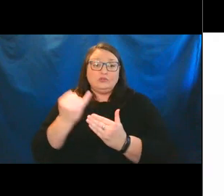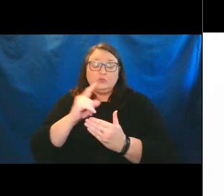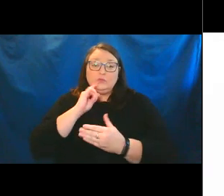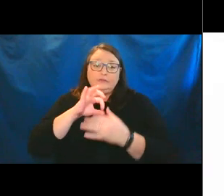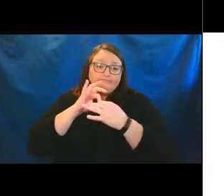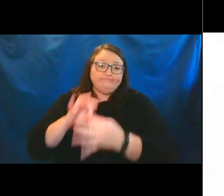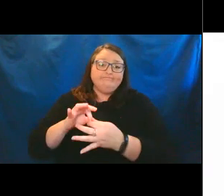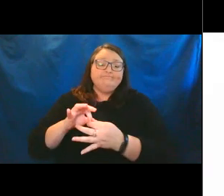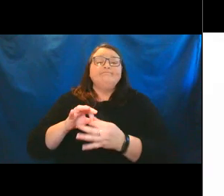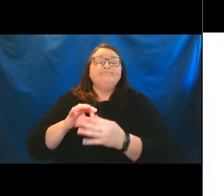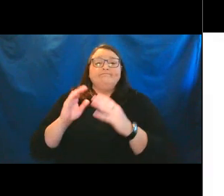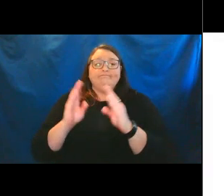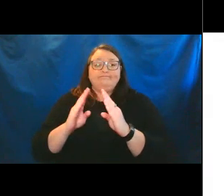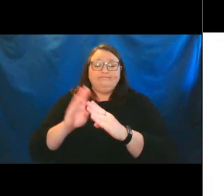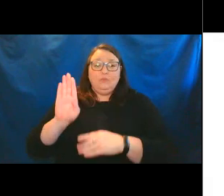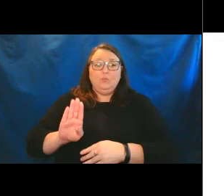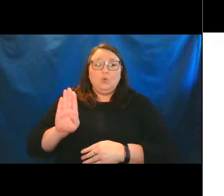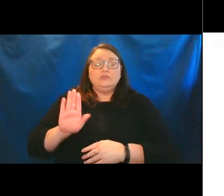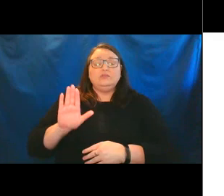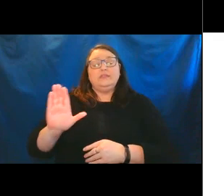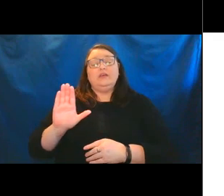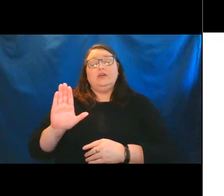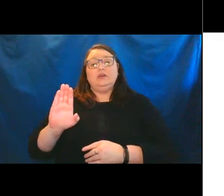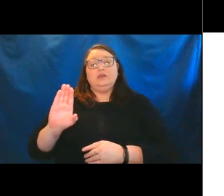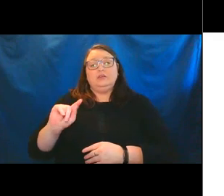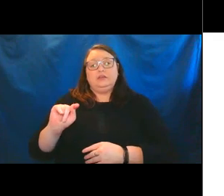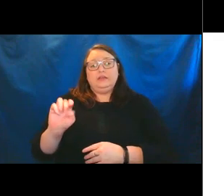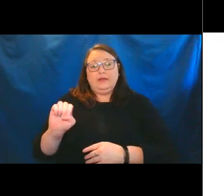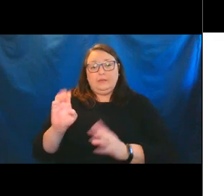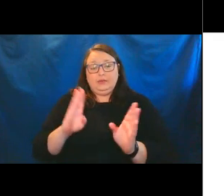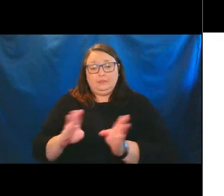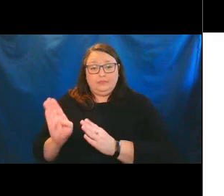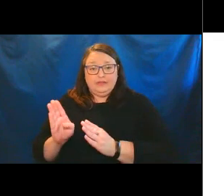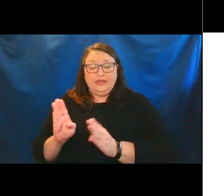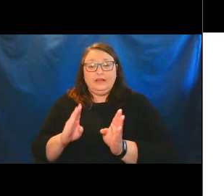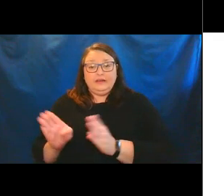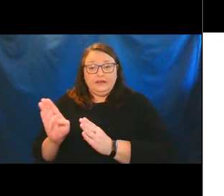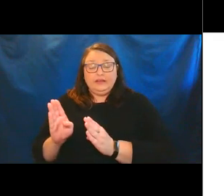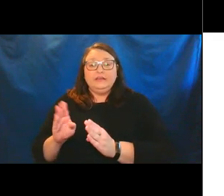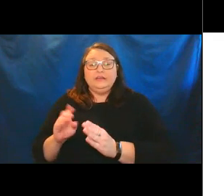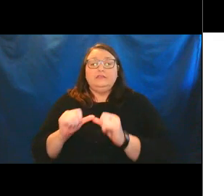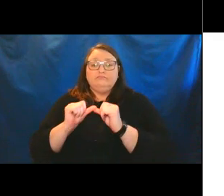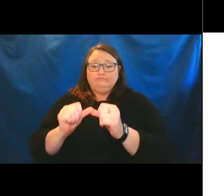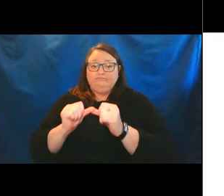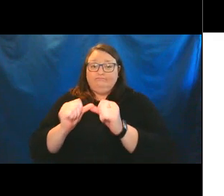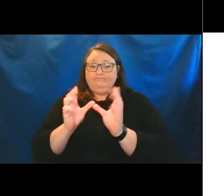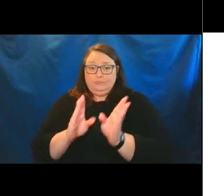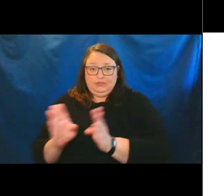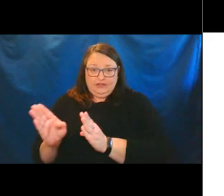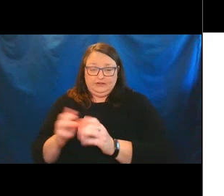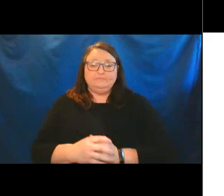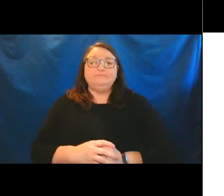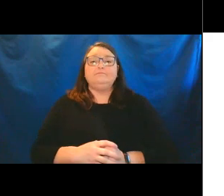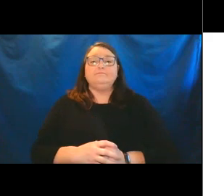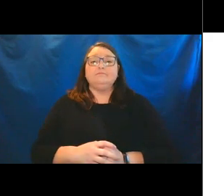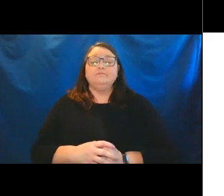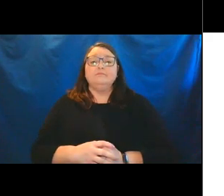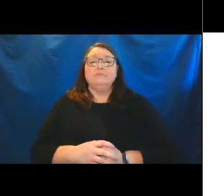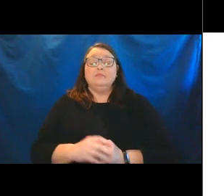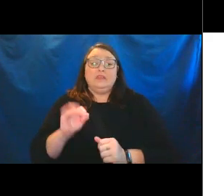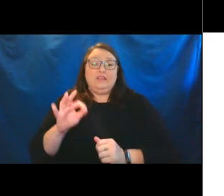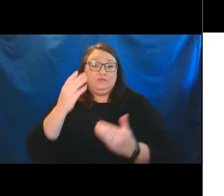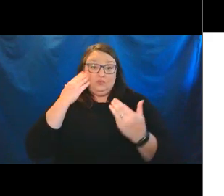City of Boston's climate um, planning and resilience planning. And if folks don't know,